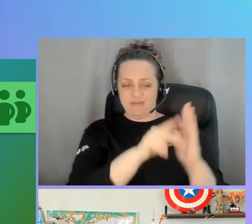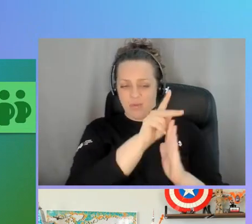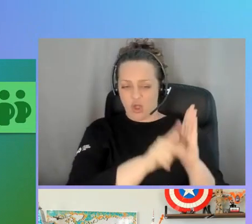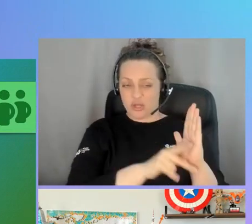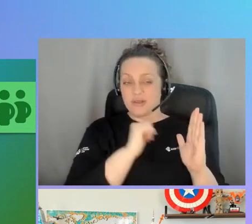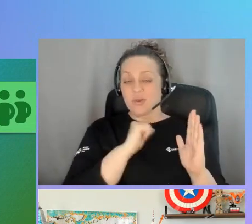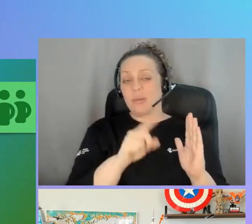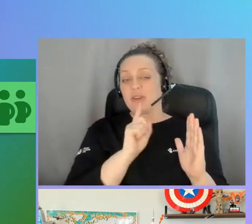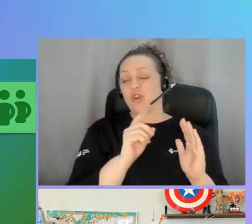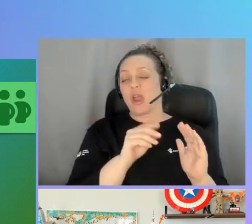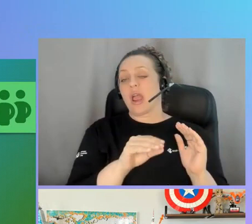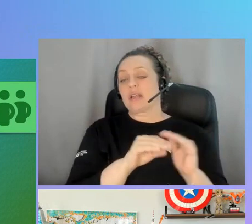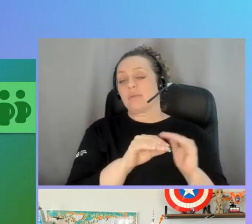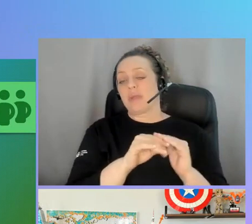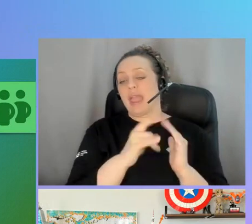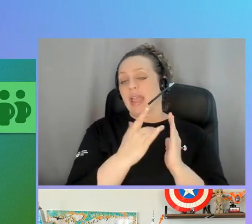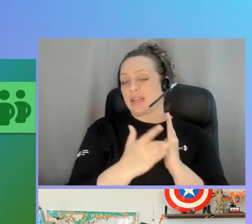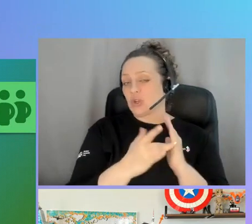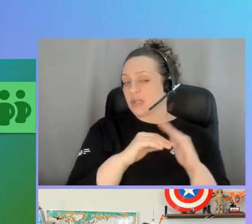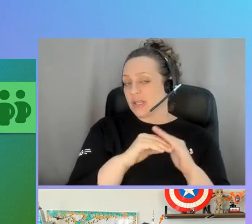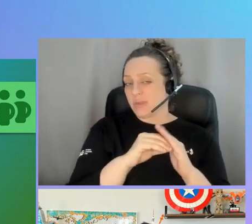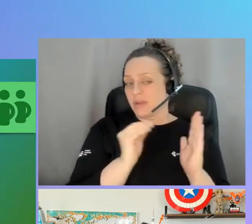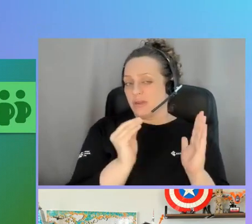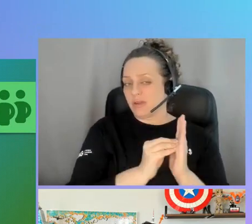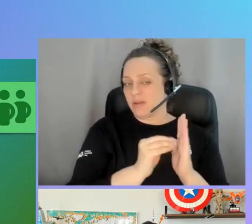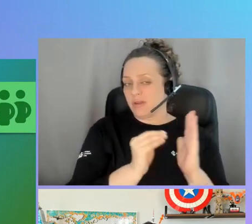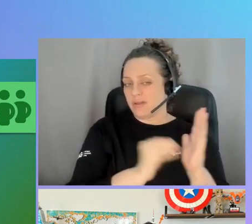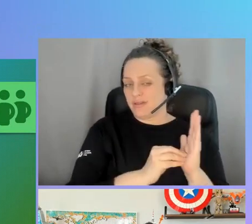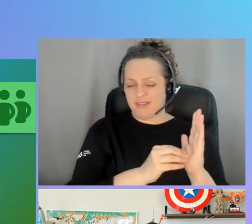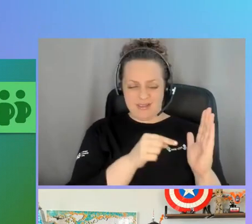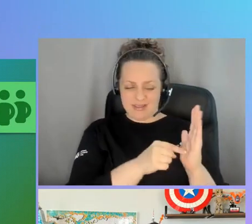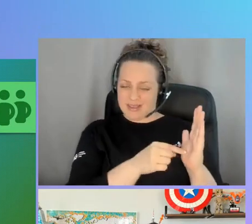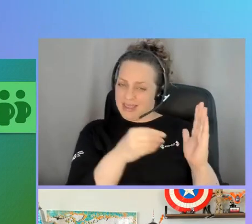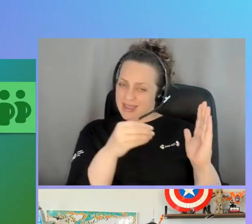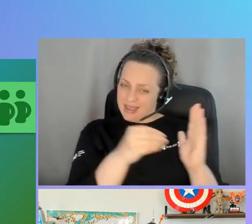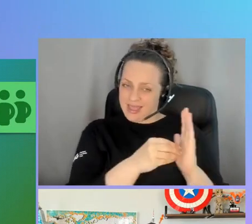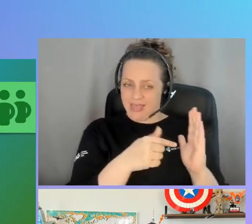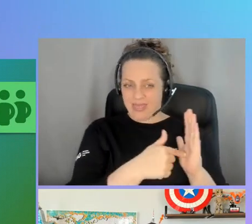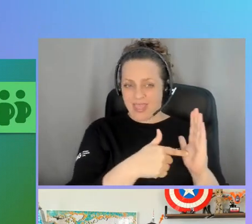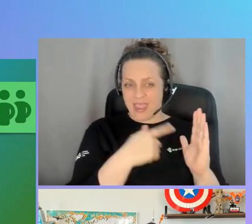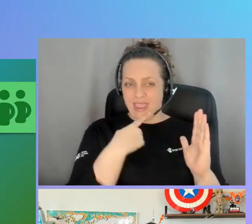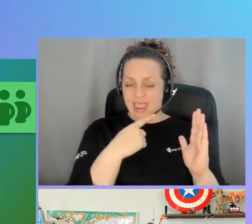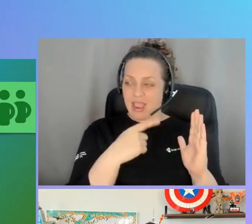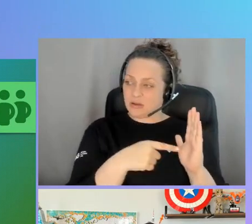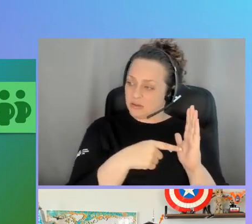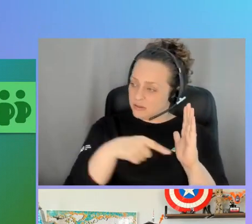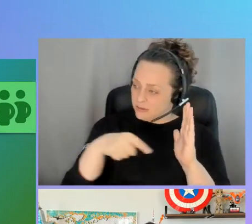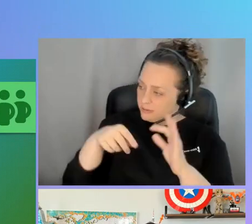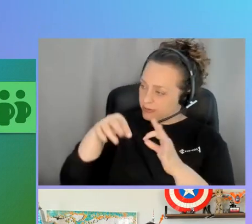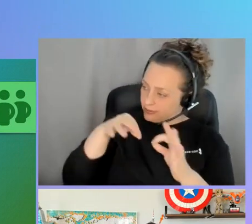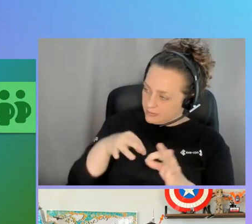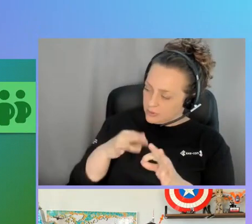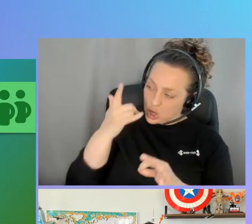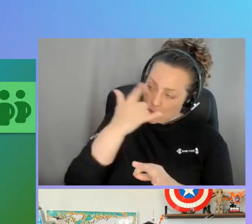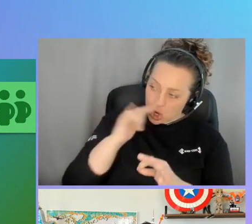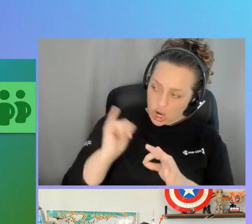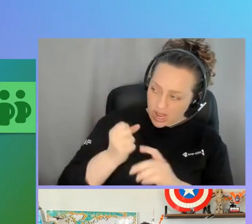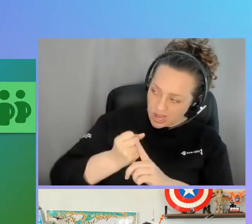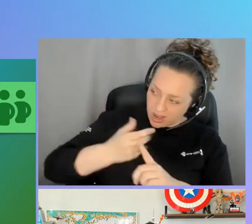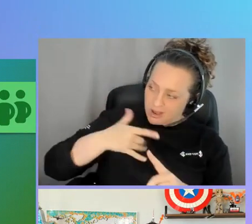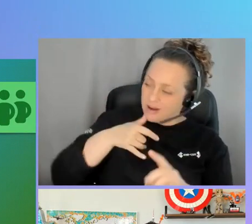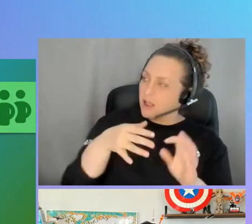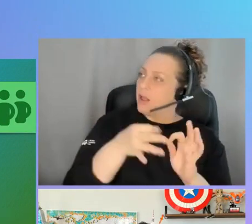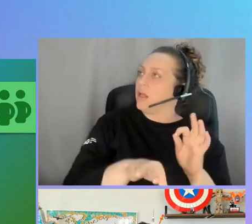that accessibility and digital accessibility exists and lives within there and is prescriptive, and what good looks like in your organization is